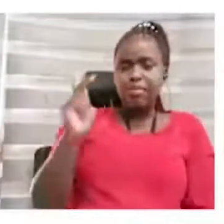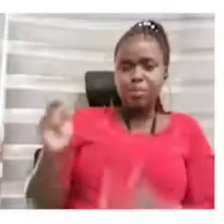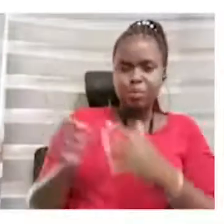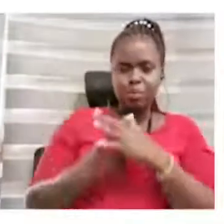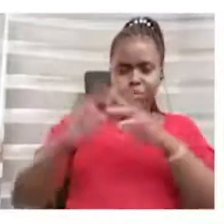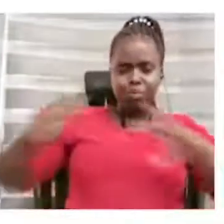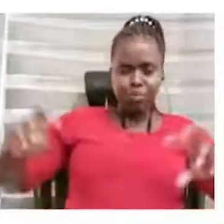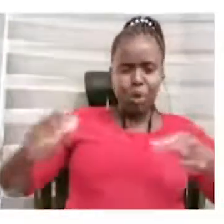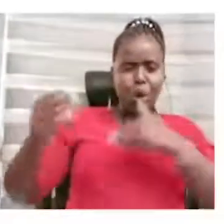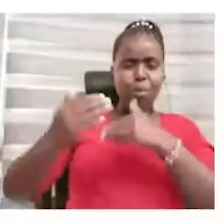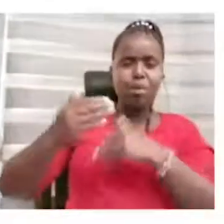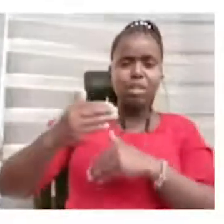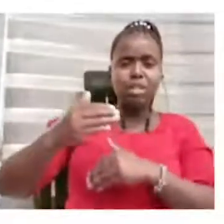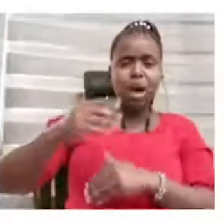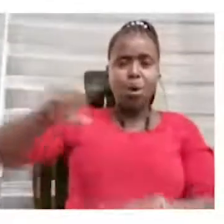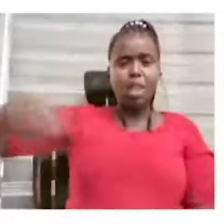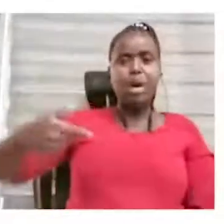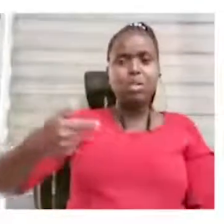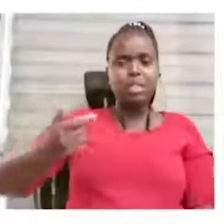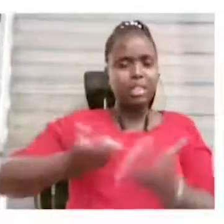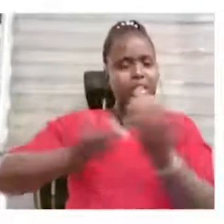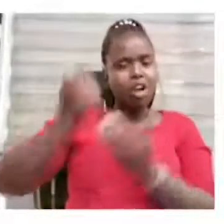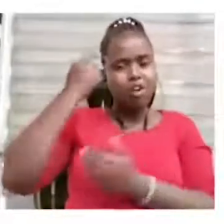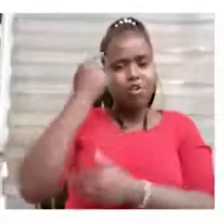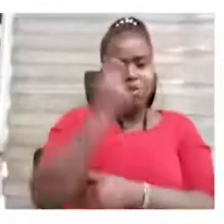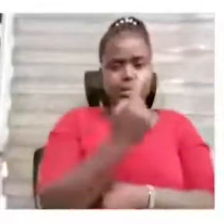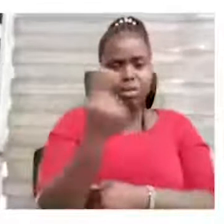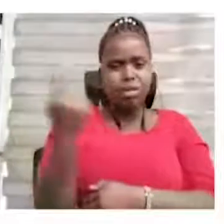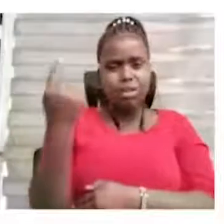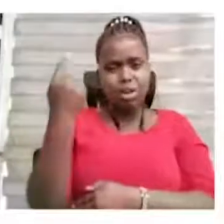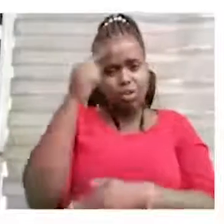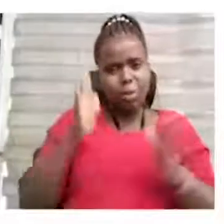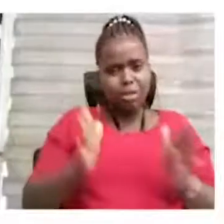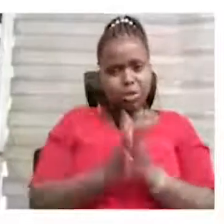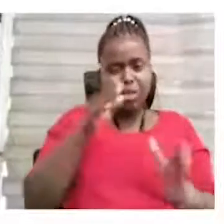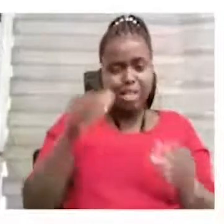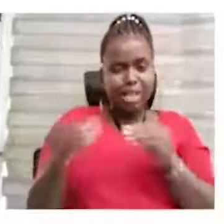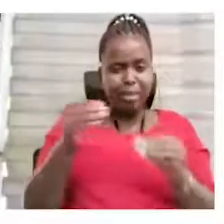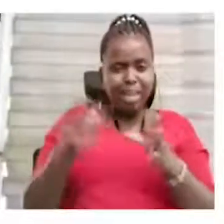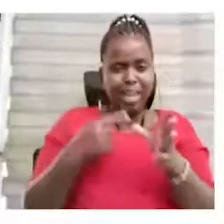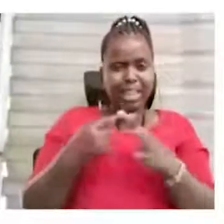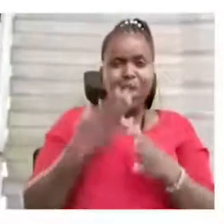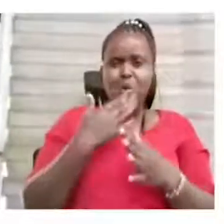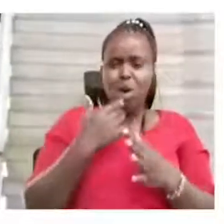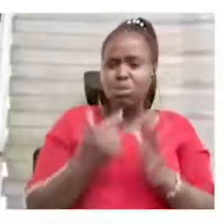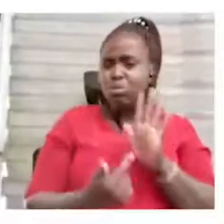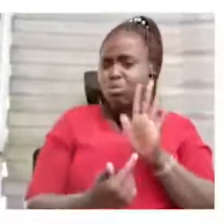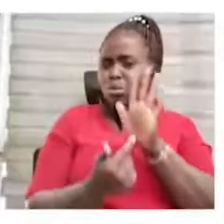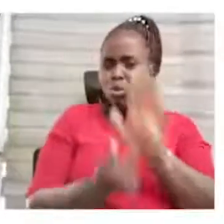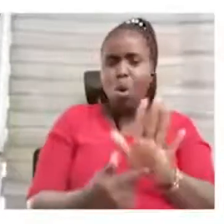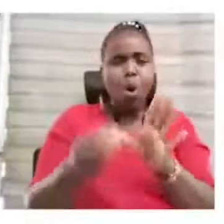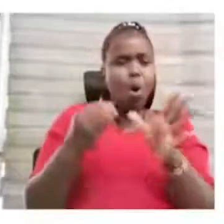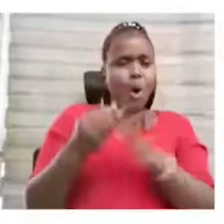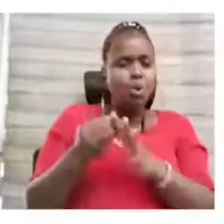surveys and 40 interviews with people with disabilities. And we wanted to explore what we